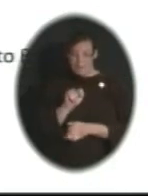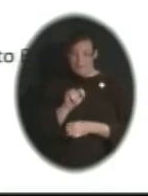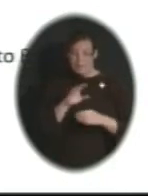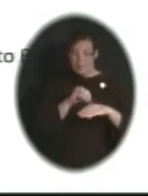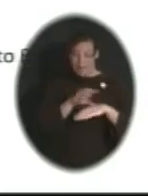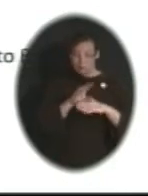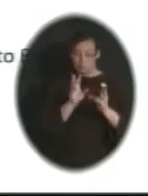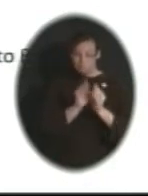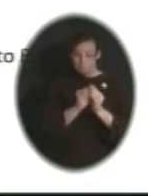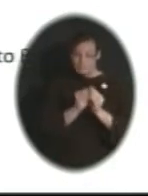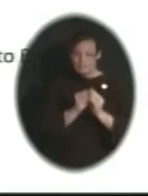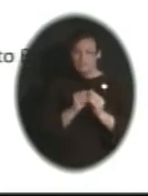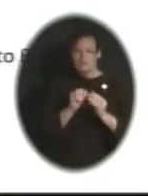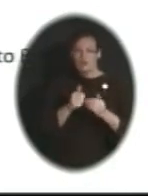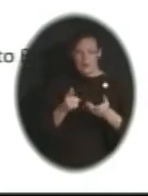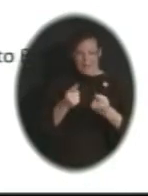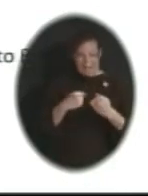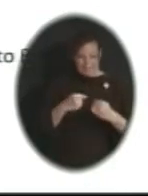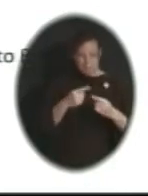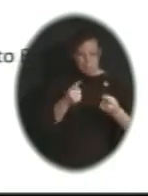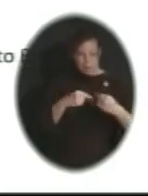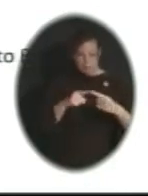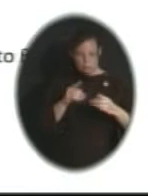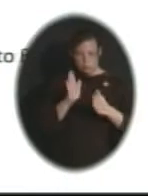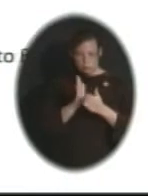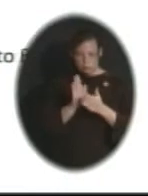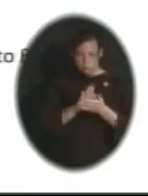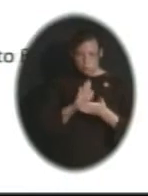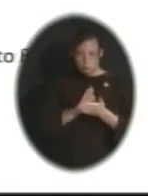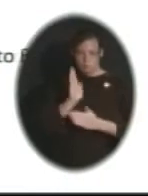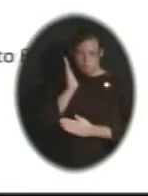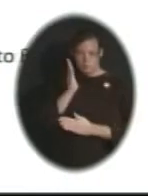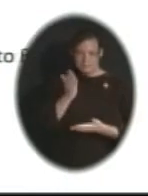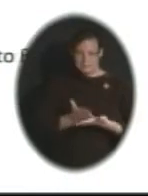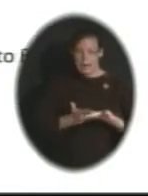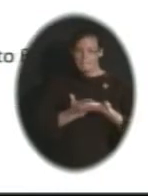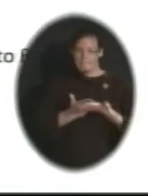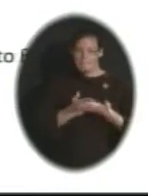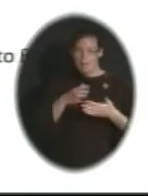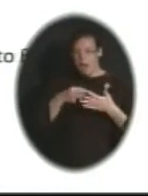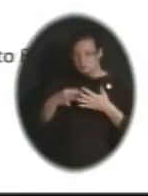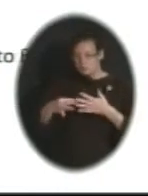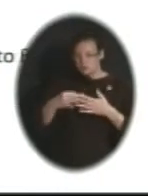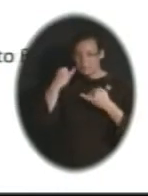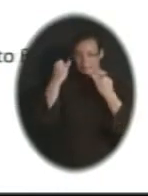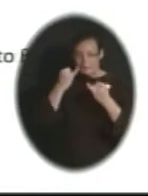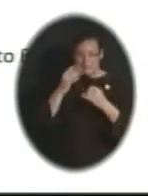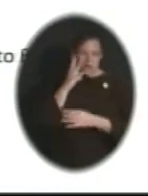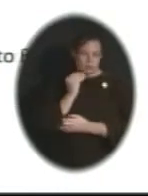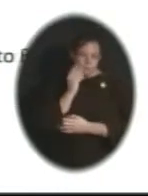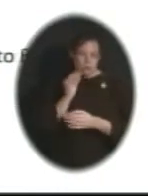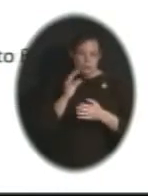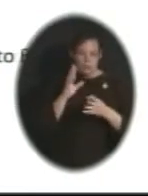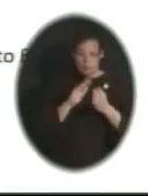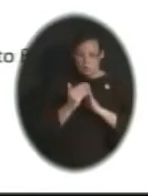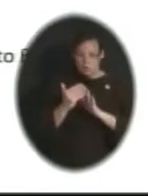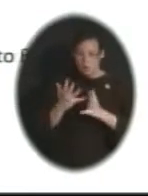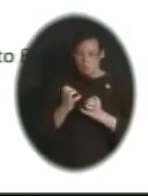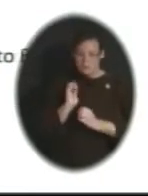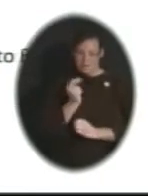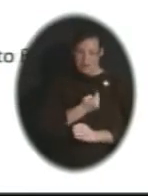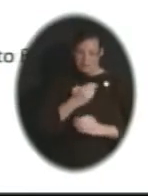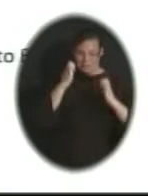to come to us at those schools, and we present some options and some ideas. Our experience has been the community wants us as